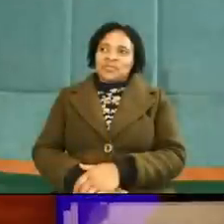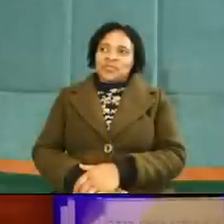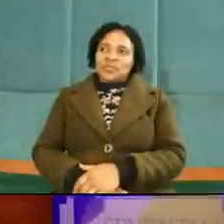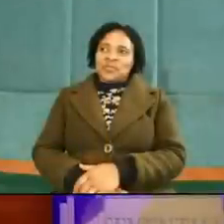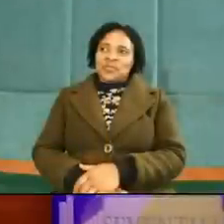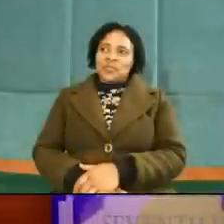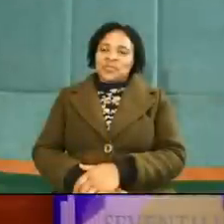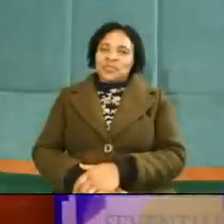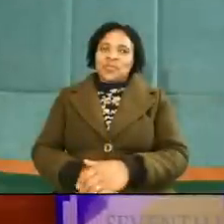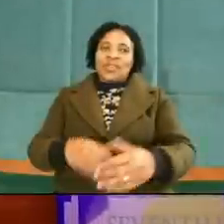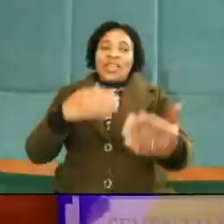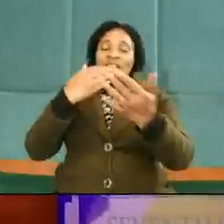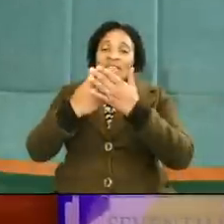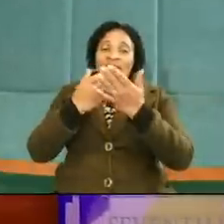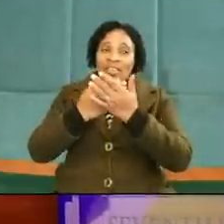Thank you so much,